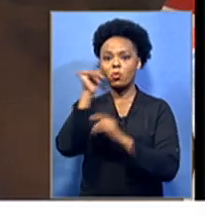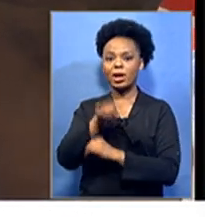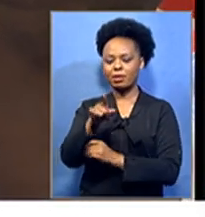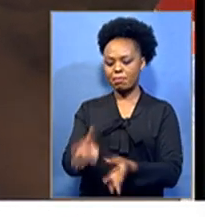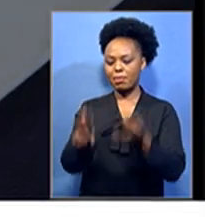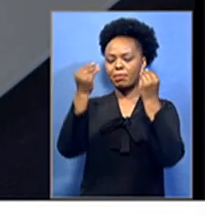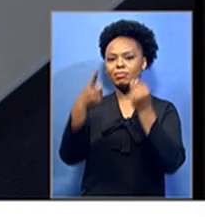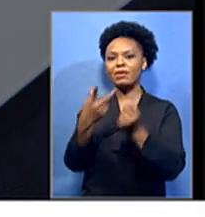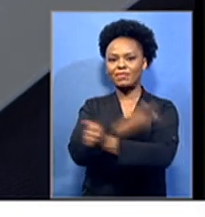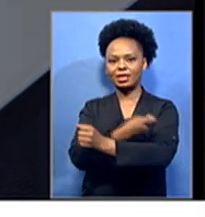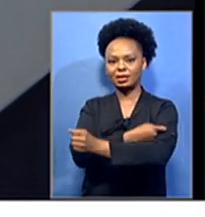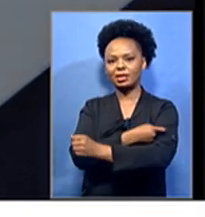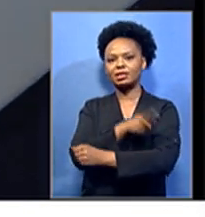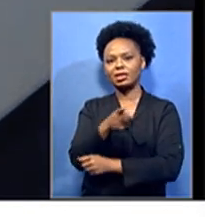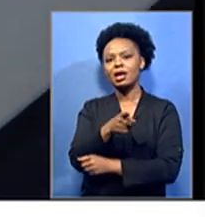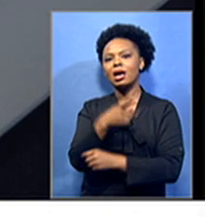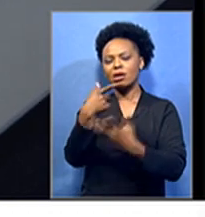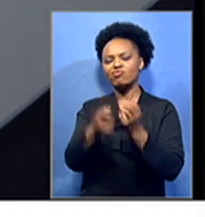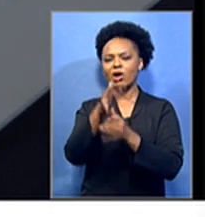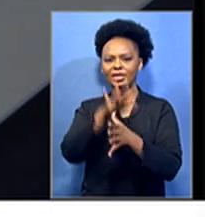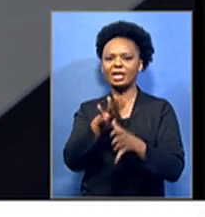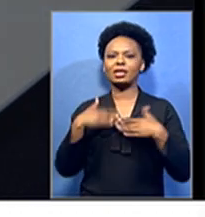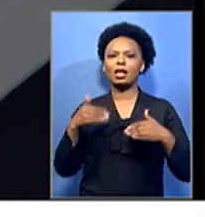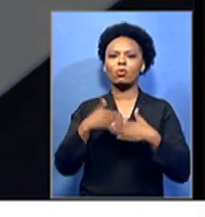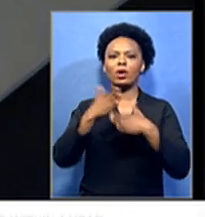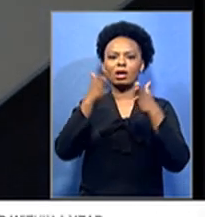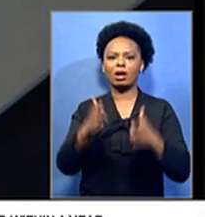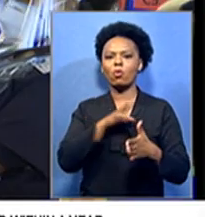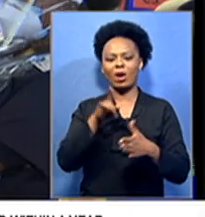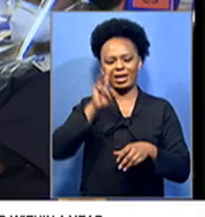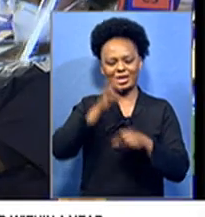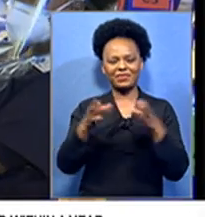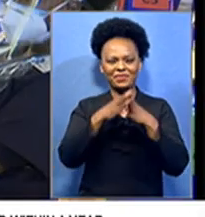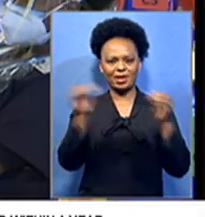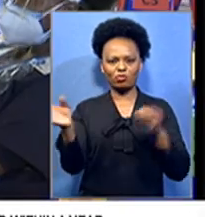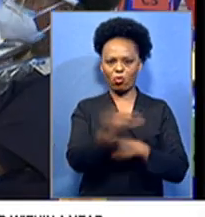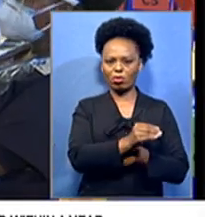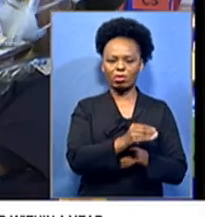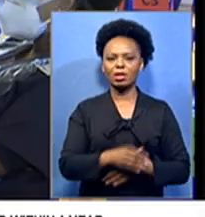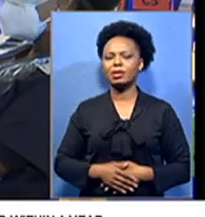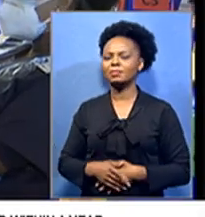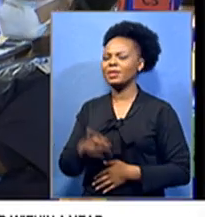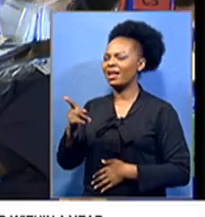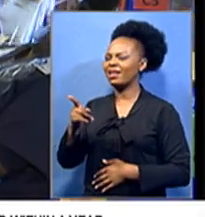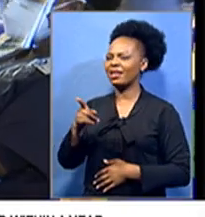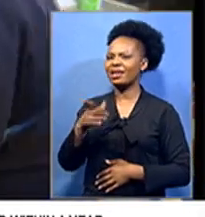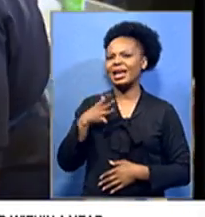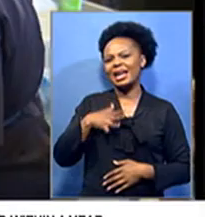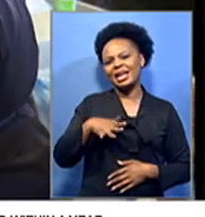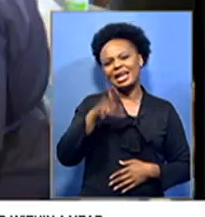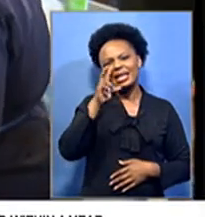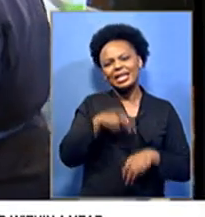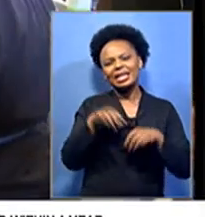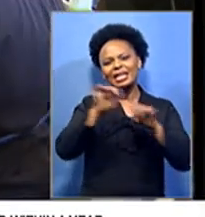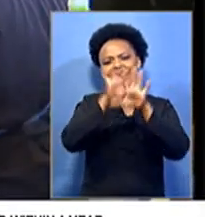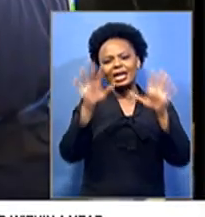health workers. Okay. But yes. So, Minister, just with all due respect, and I'd like to get a little bit more clarity on this, we call this phase one